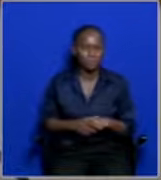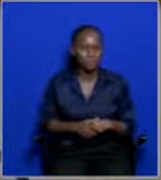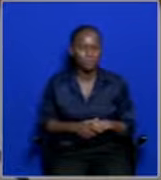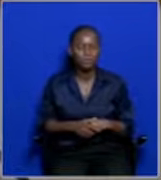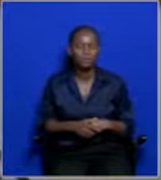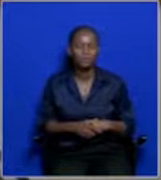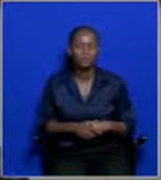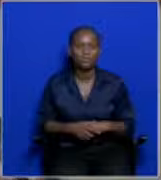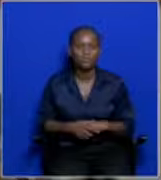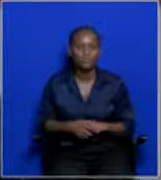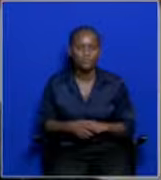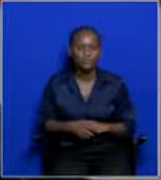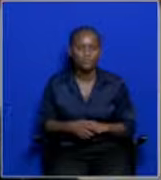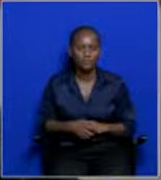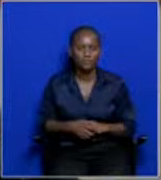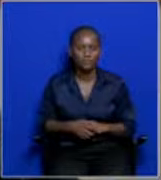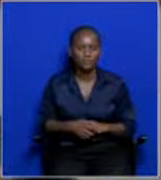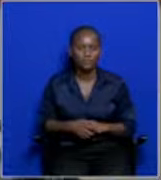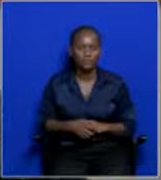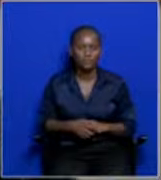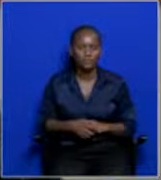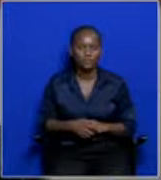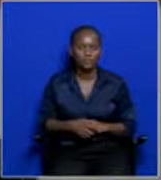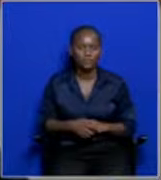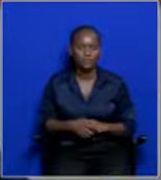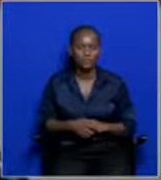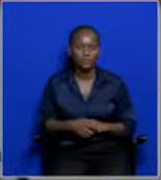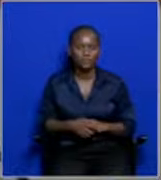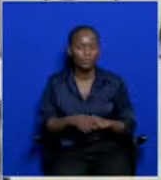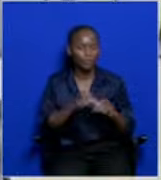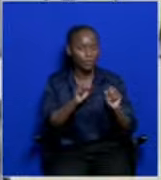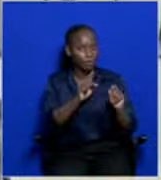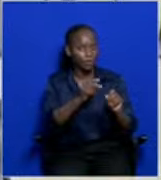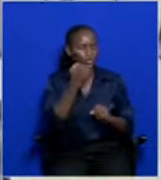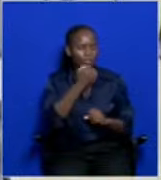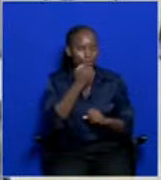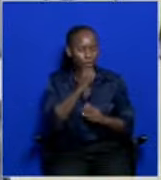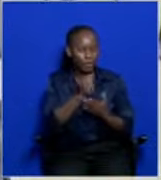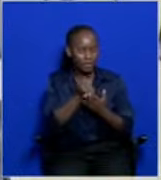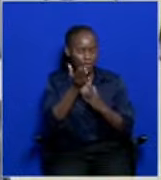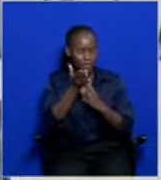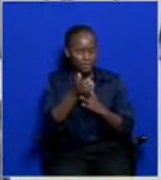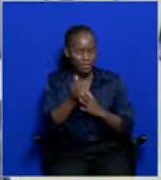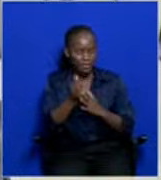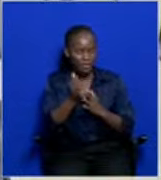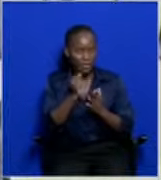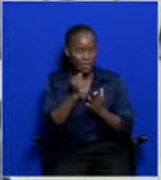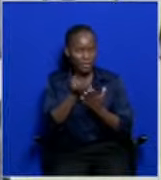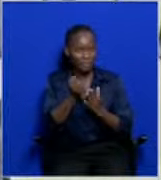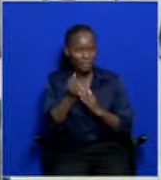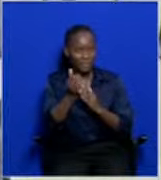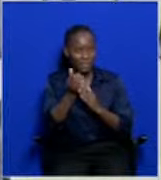Now, I'm sorry, Mr. After this statement, did you go back to Julius